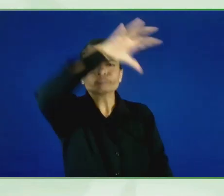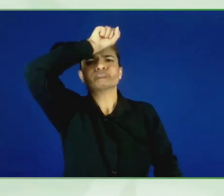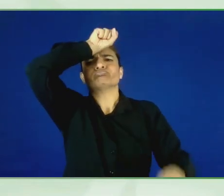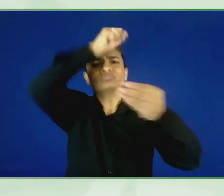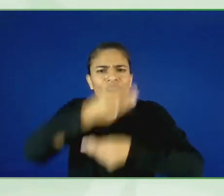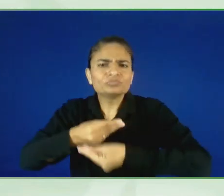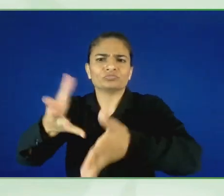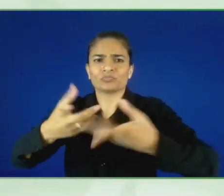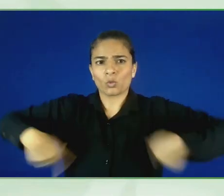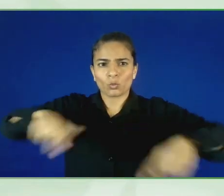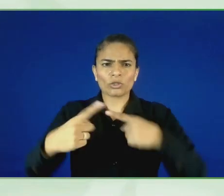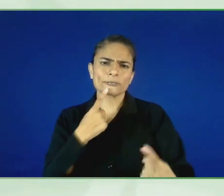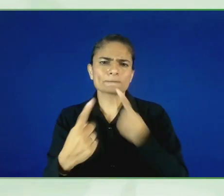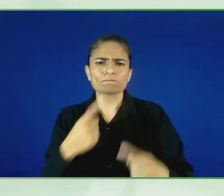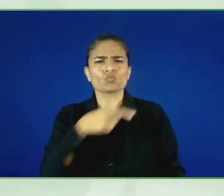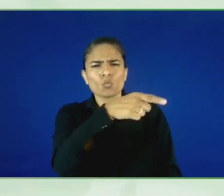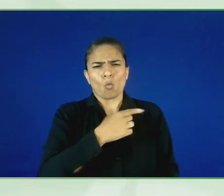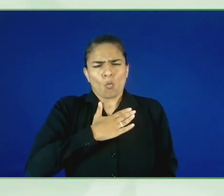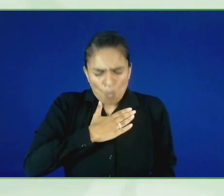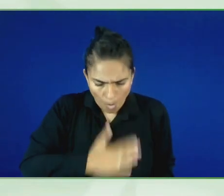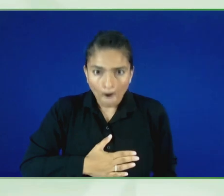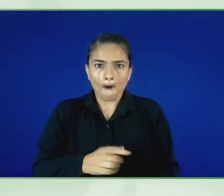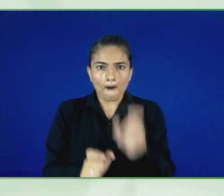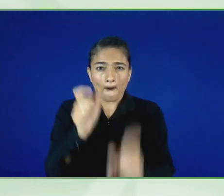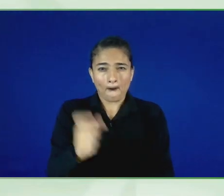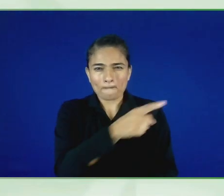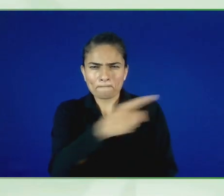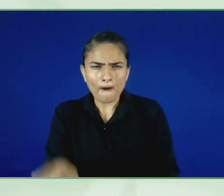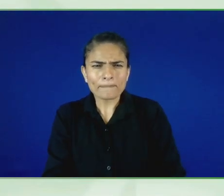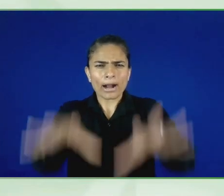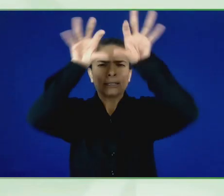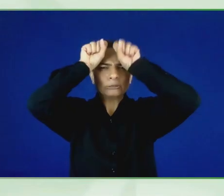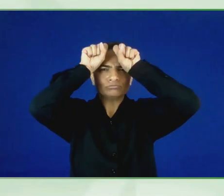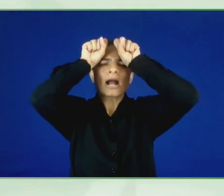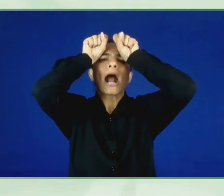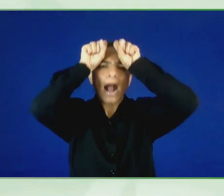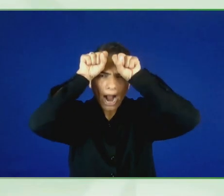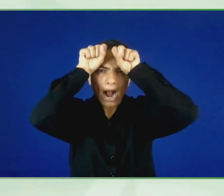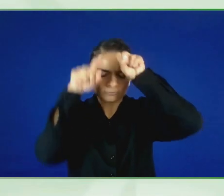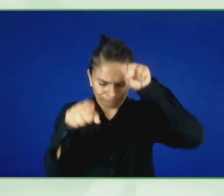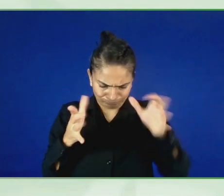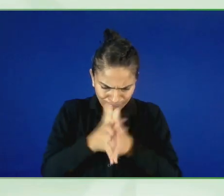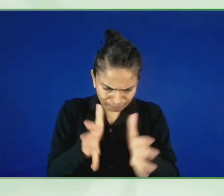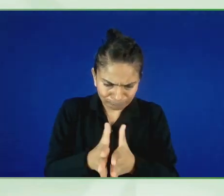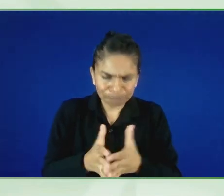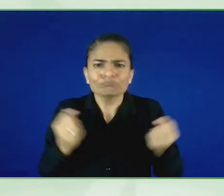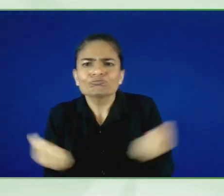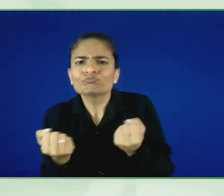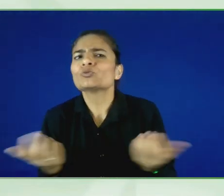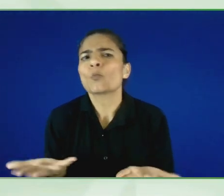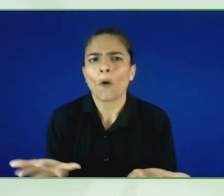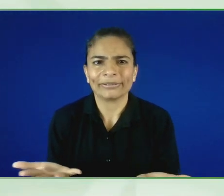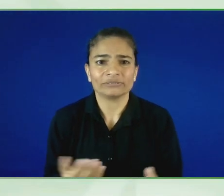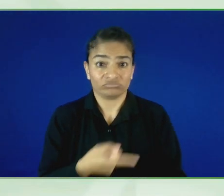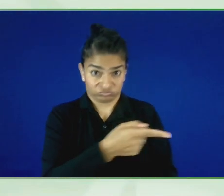everything you've already said, what do you want people to actually take home with them? In my case, it's 2 takeaways and 1